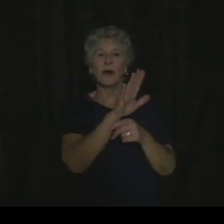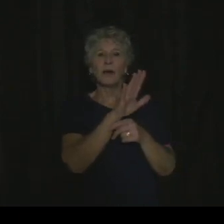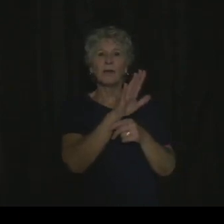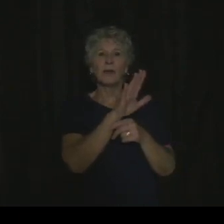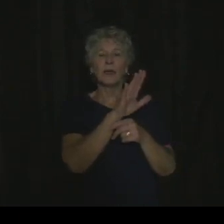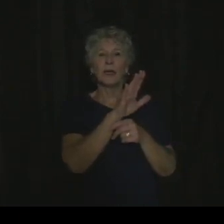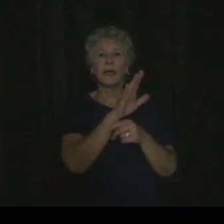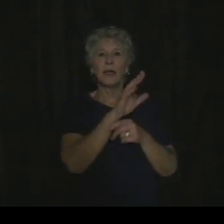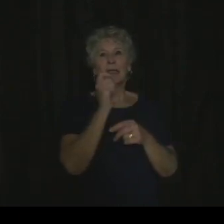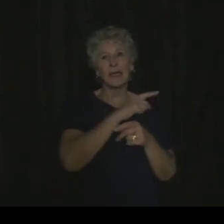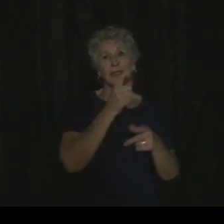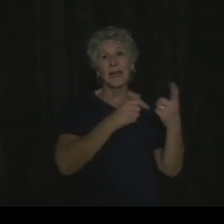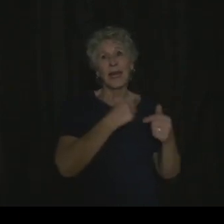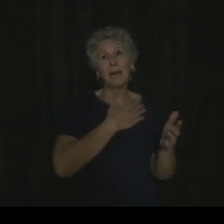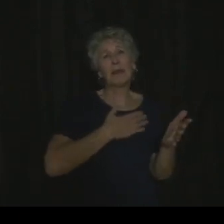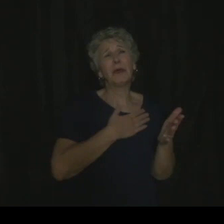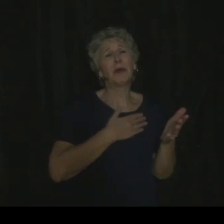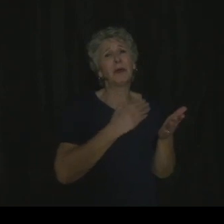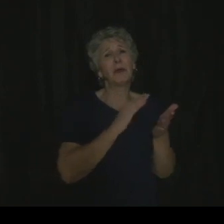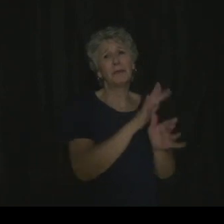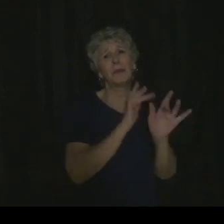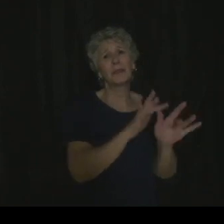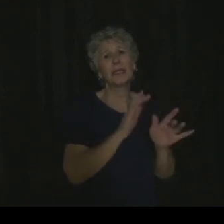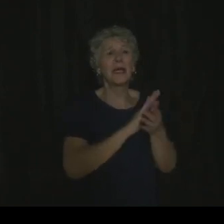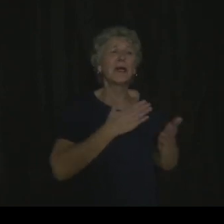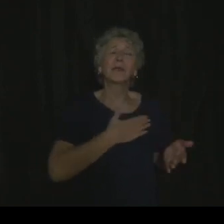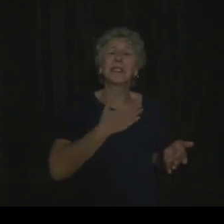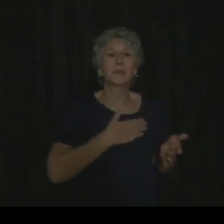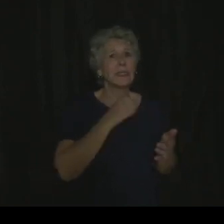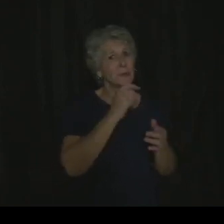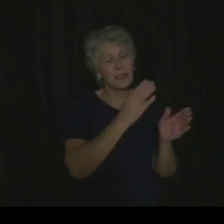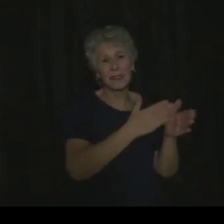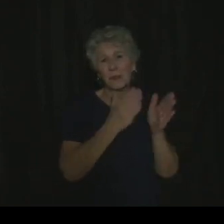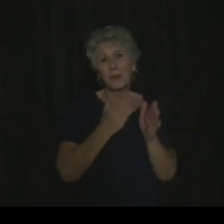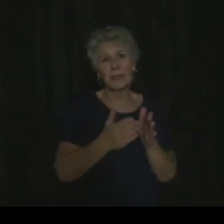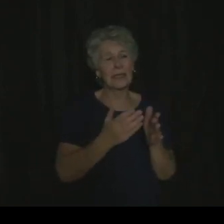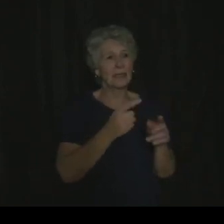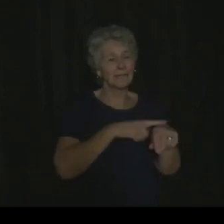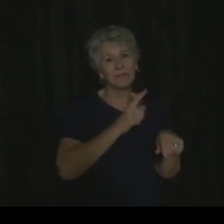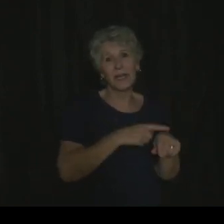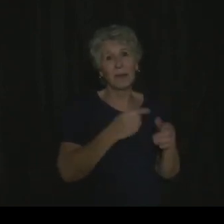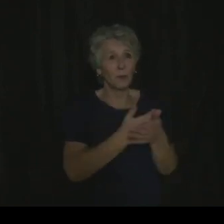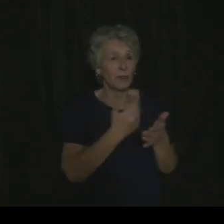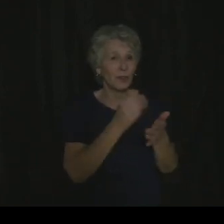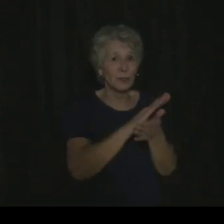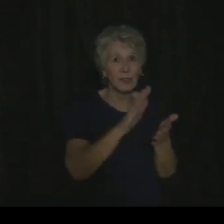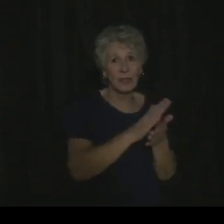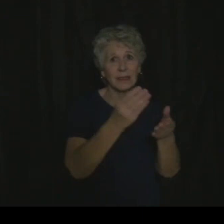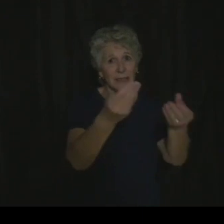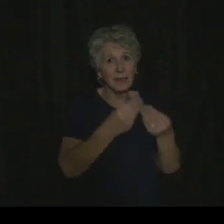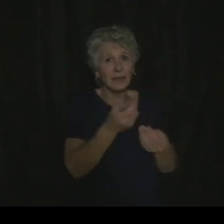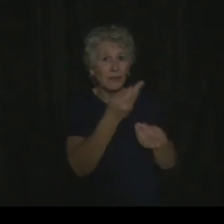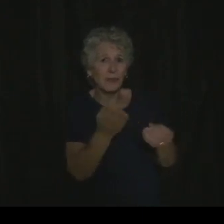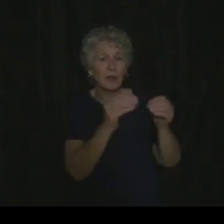mercy. They said, please, Dr. Sproul, we didn't budget our time right. We're new to this whole college thing. Can you give us a couple more days?